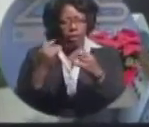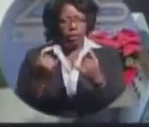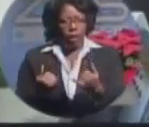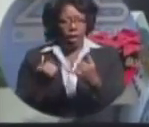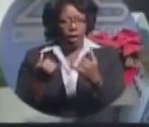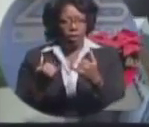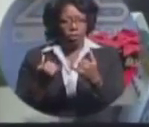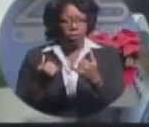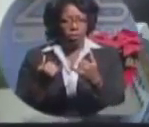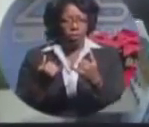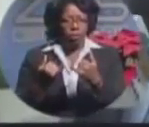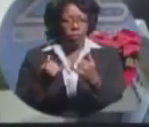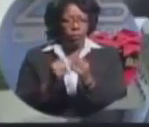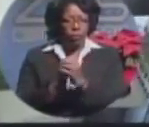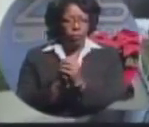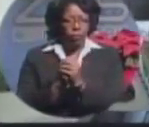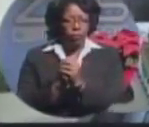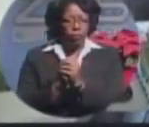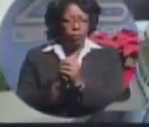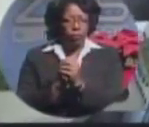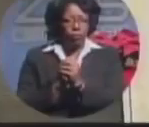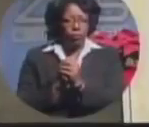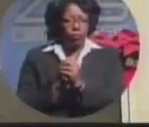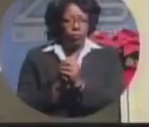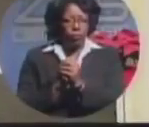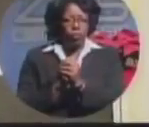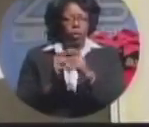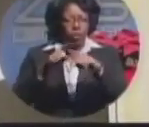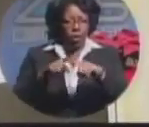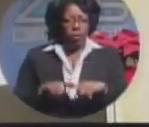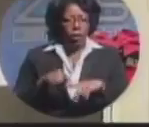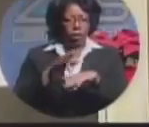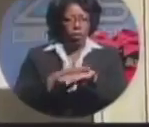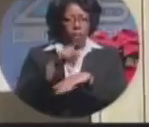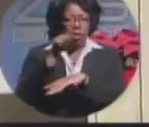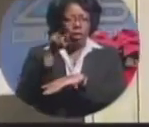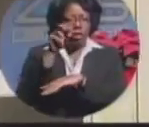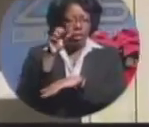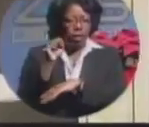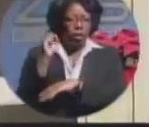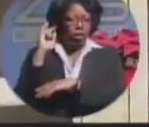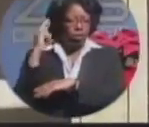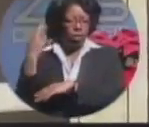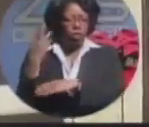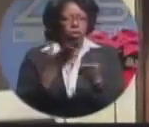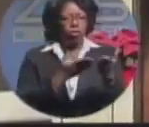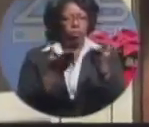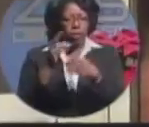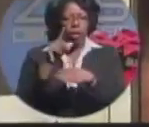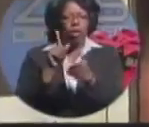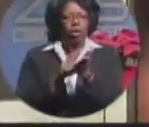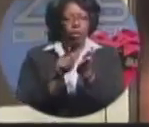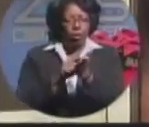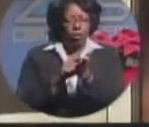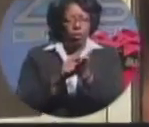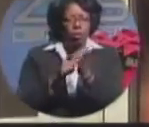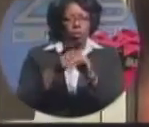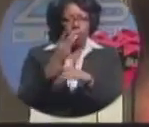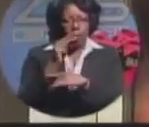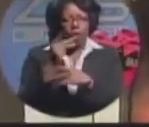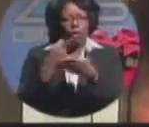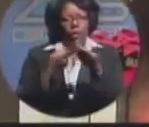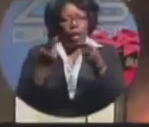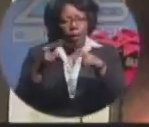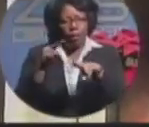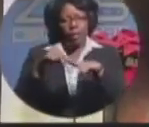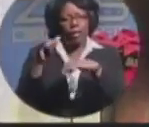they rely heavily on the Broadcasting Corporation to bring the news and whatever going on in the country